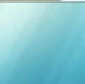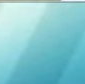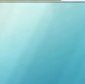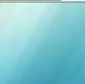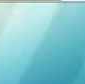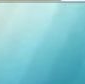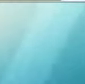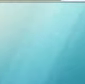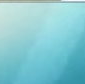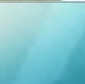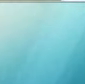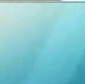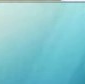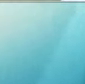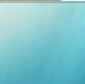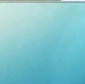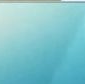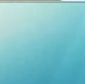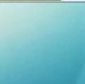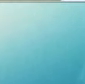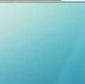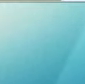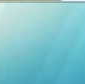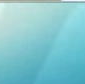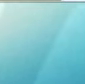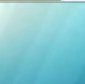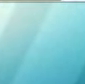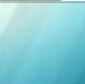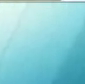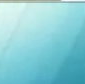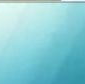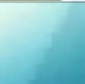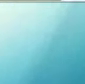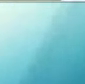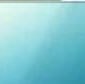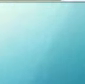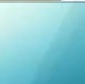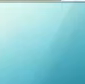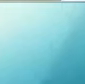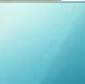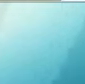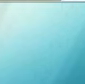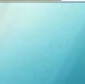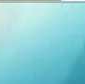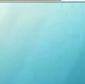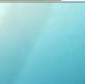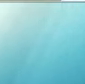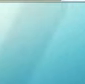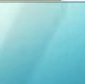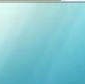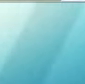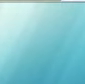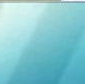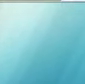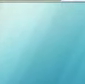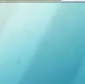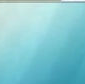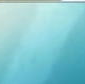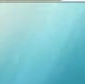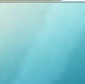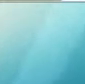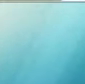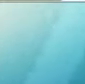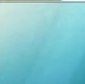process. Of course, you see the ambassador of Thailand in Canberra, as well as the Consul General in Sydney, sending off